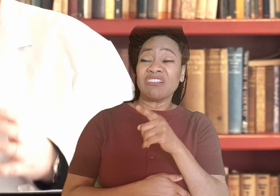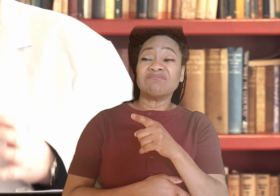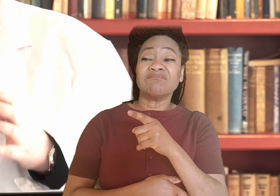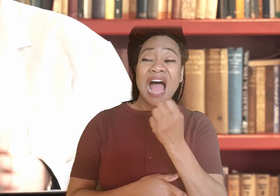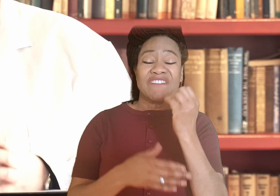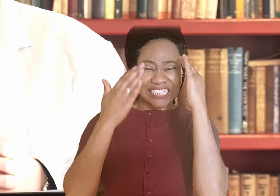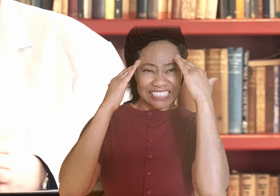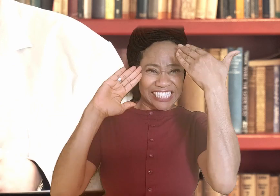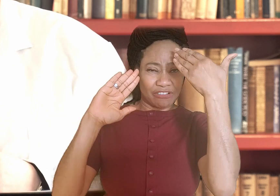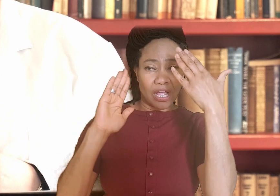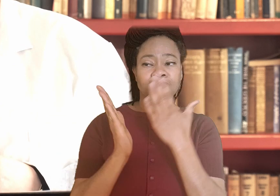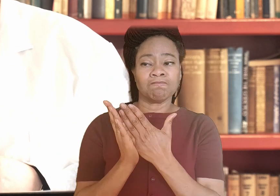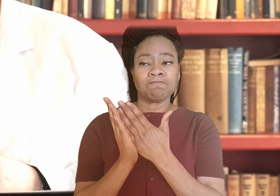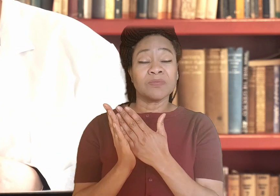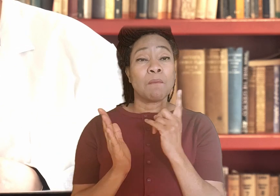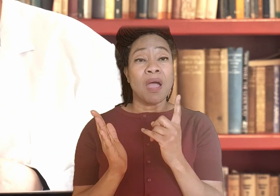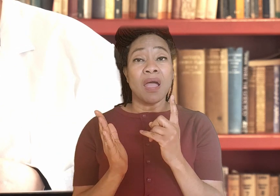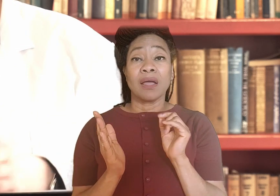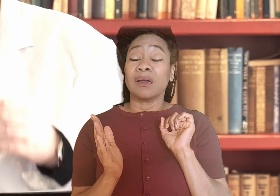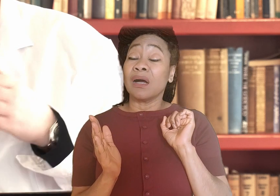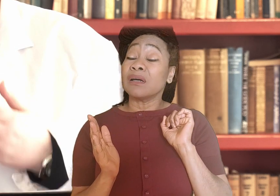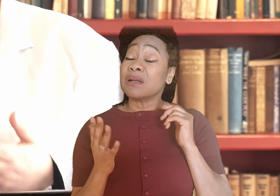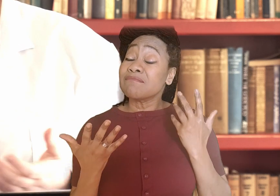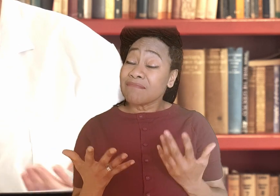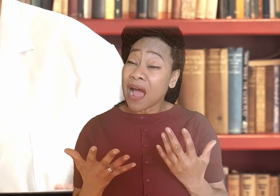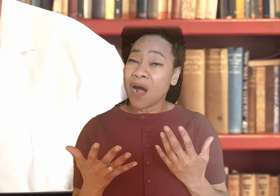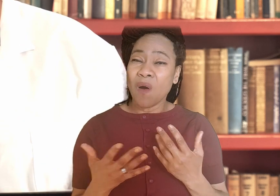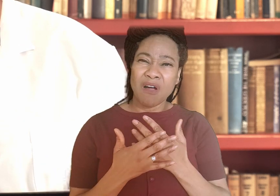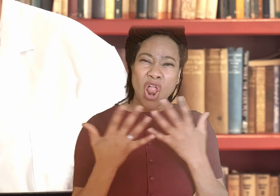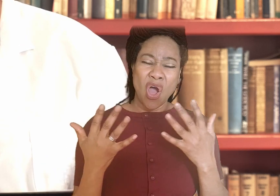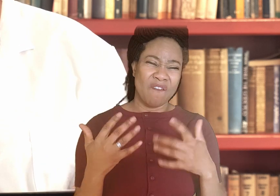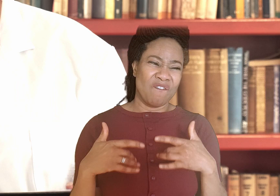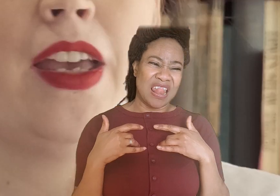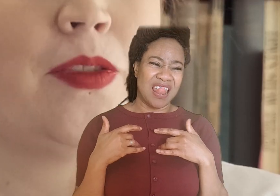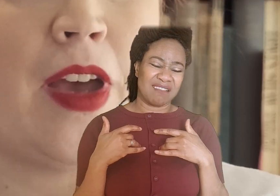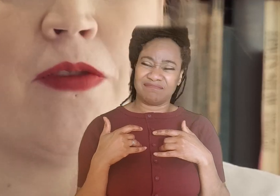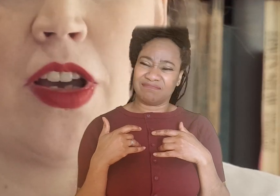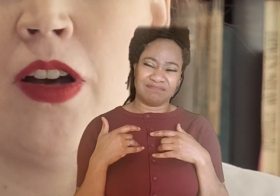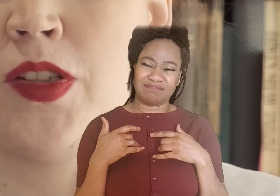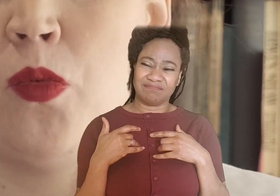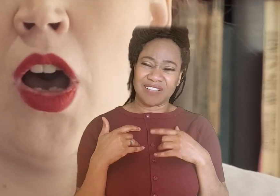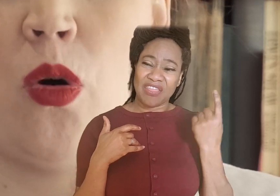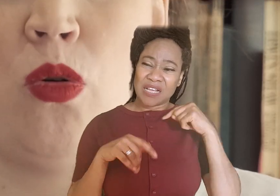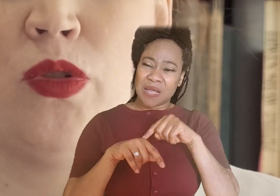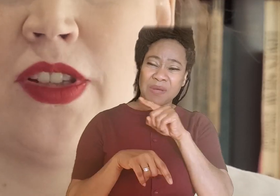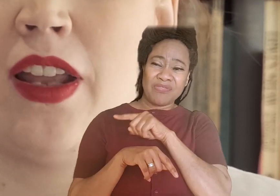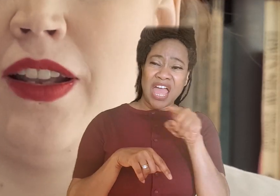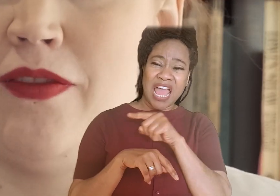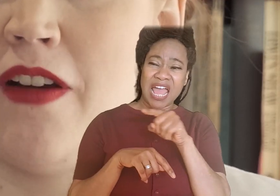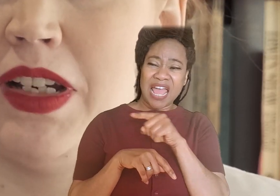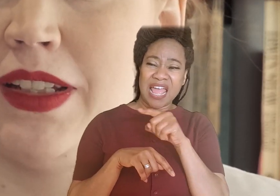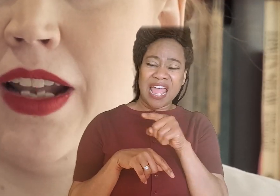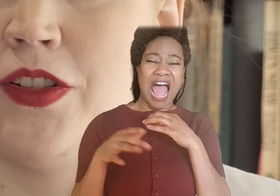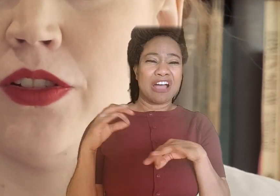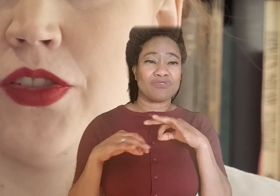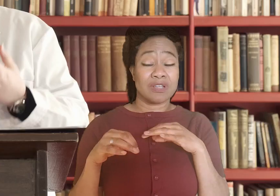the overwhelming consensus from his contemporaries was that the girls were just good actresses. His favourite girls were all certainly